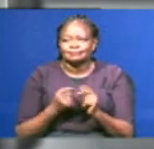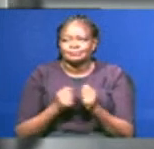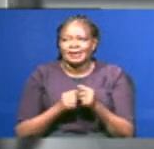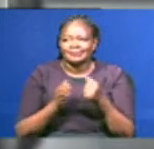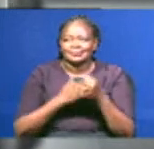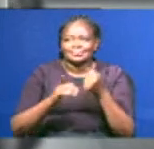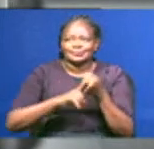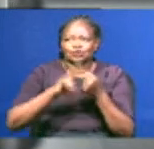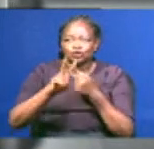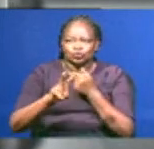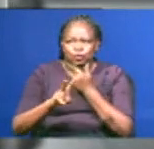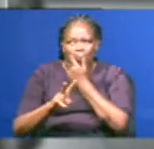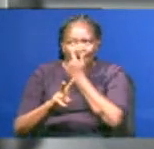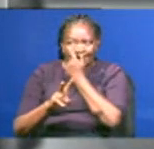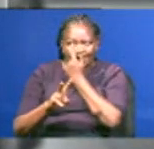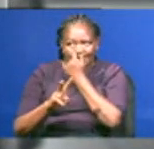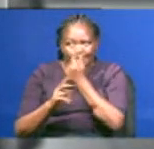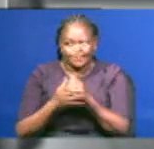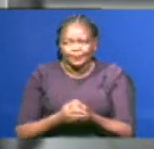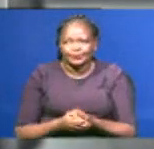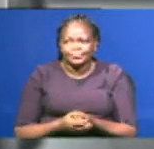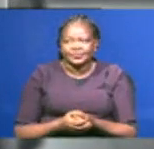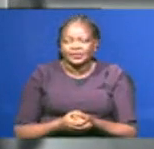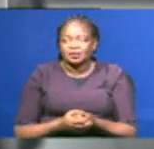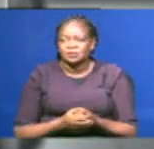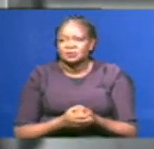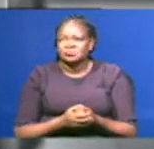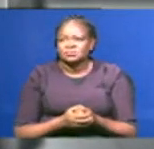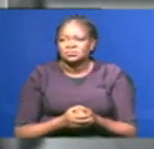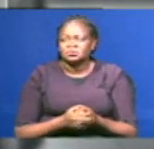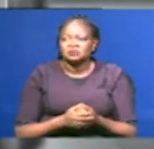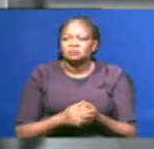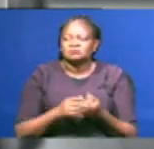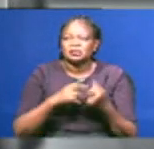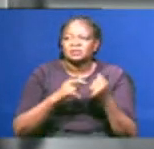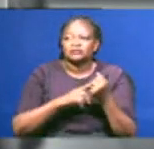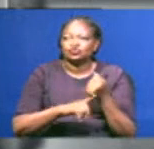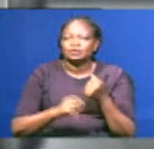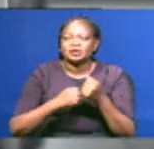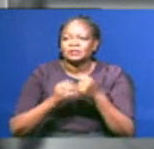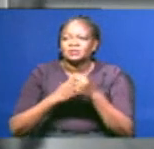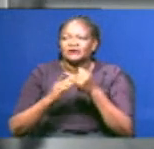1960 until 1976, when he lost the party branch chairmanship.